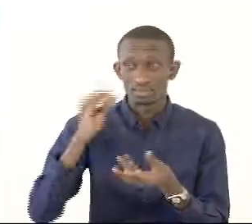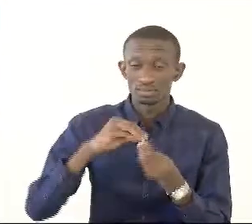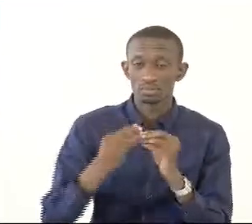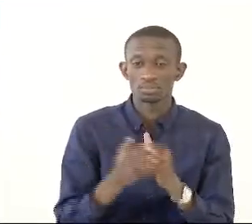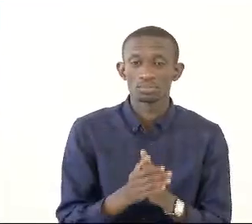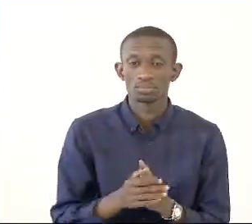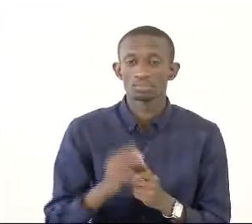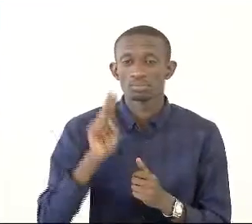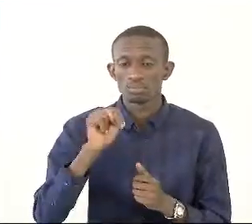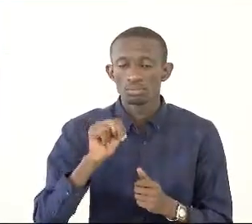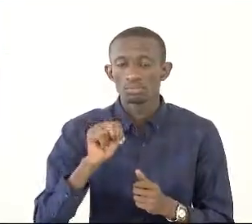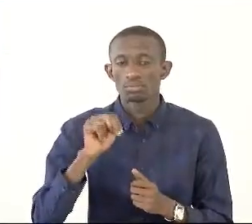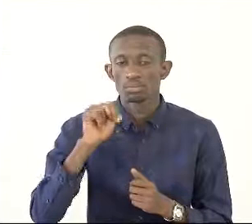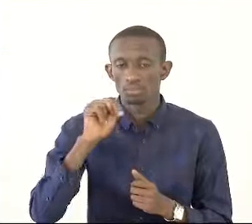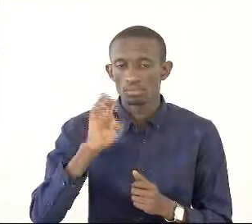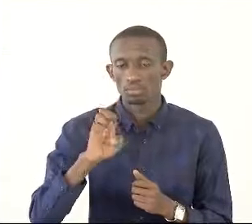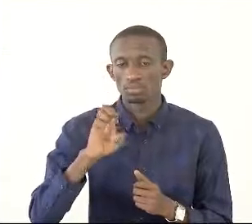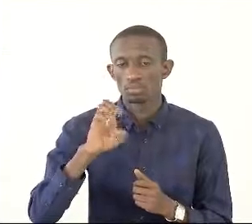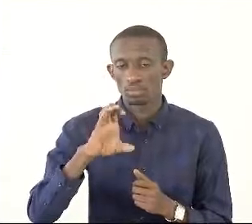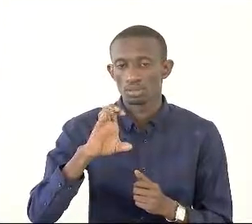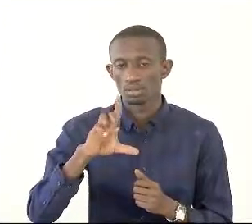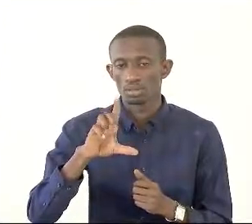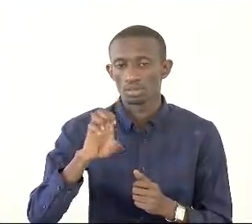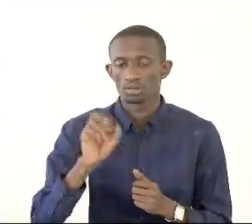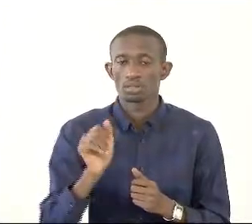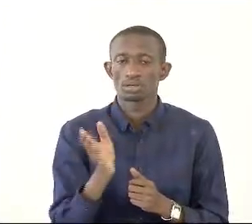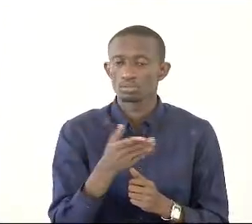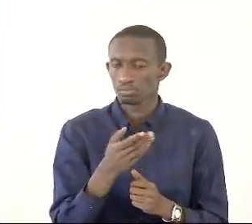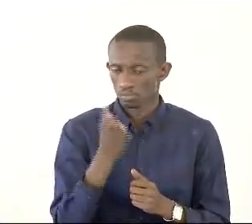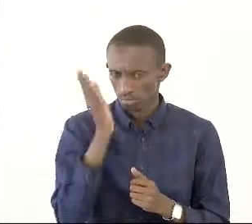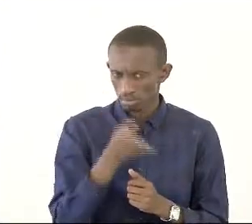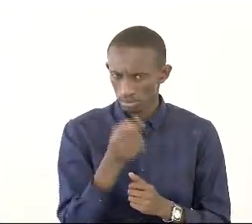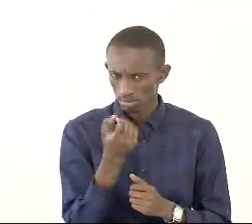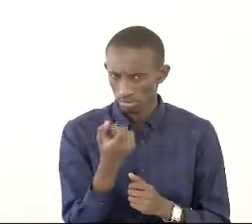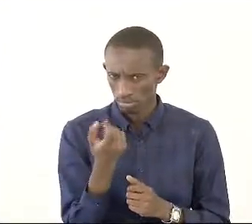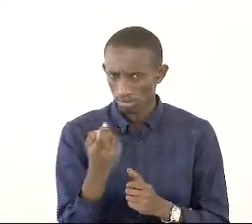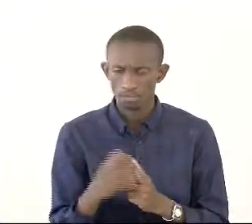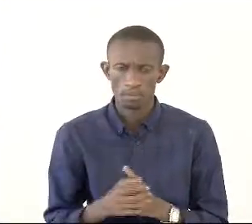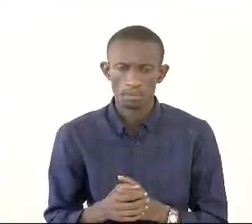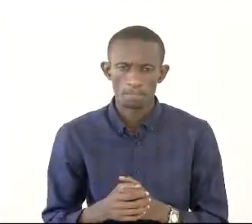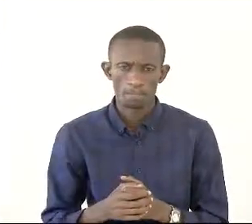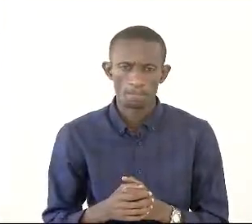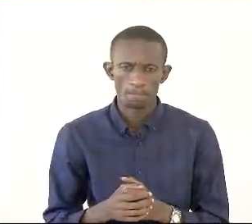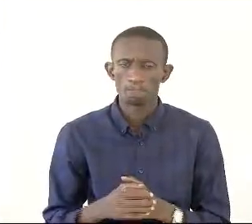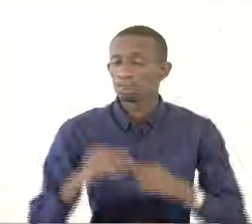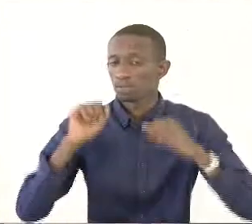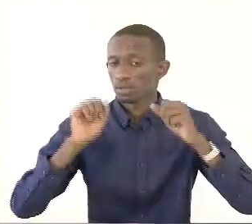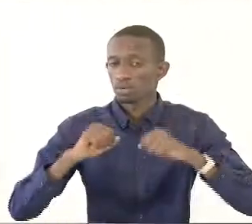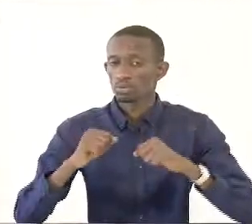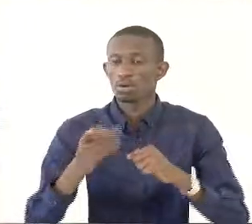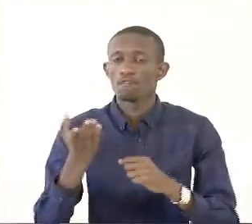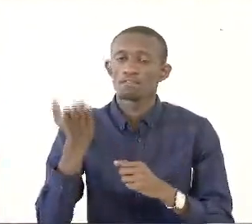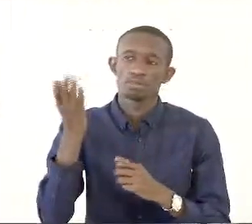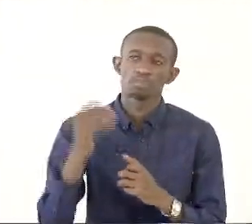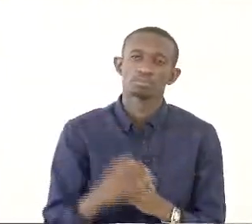nuclei decaying per second. So when we have this number of nuclei decaying per second, you can have it here. So